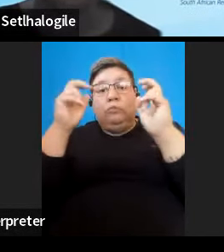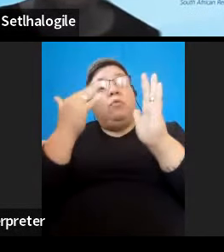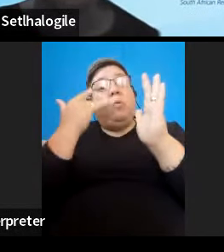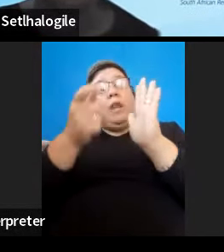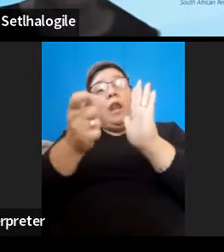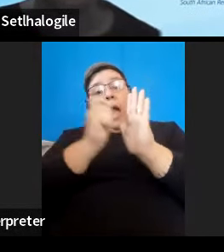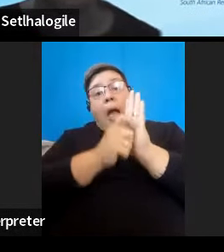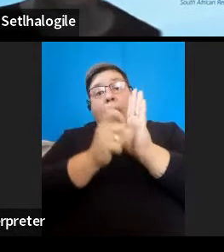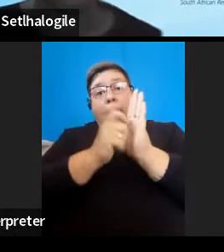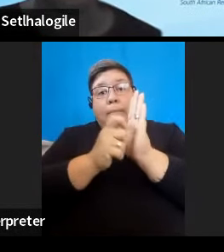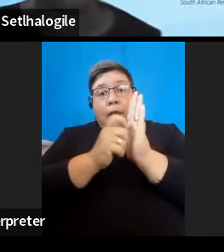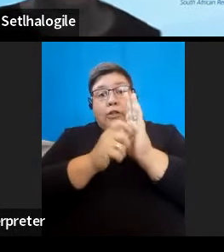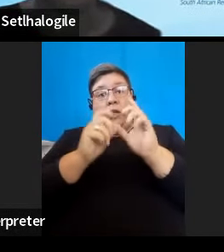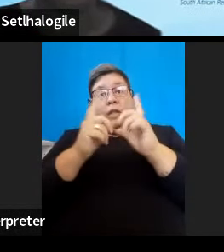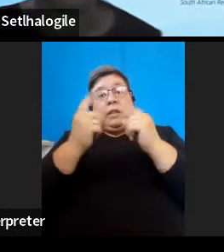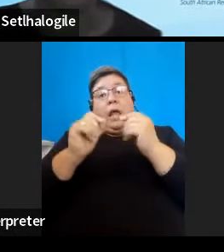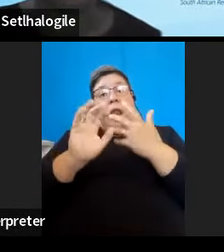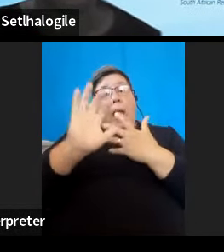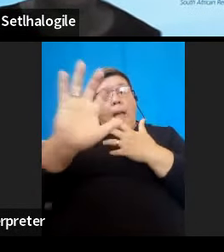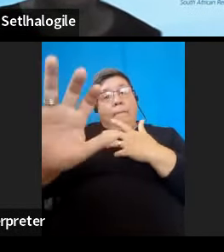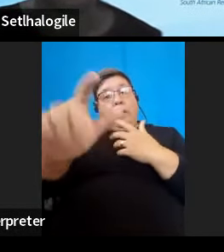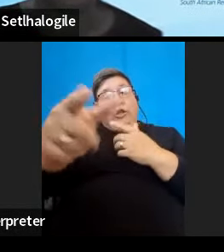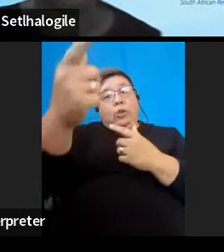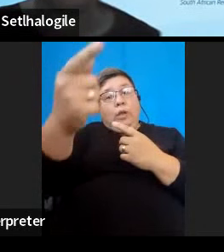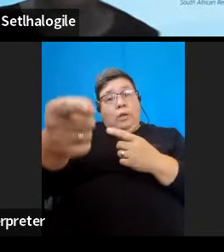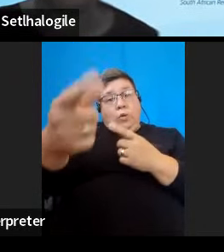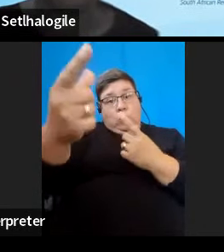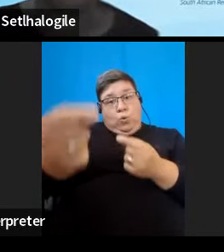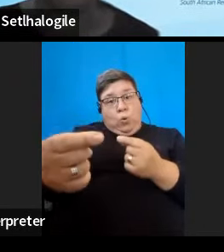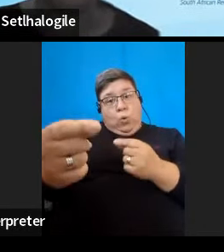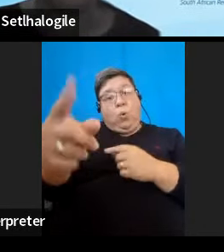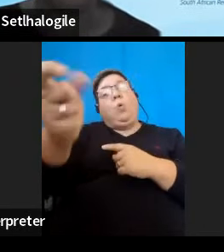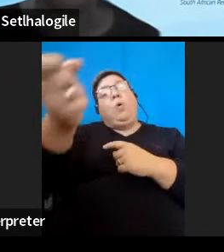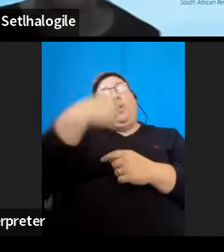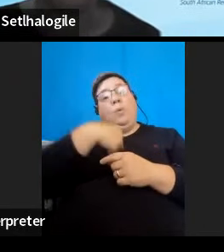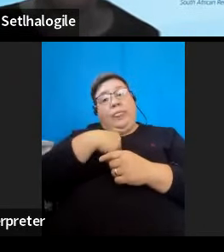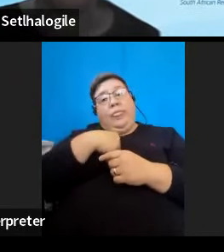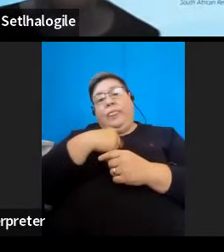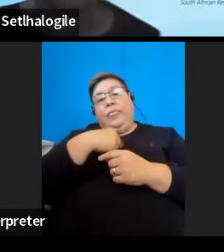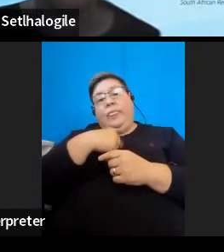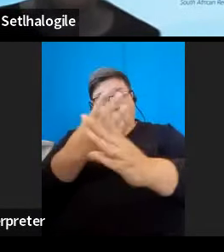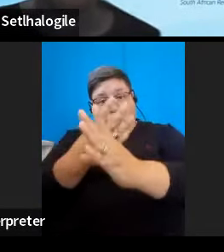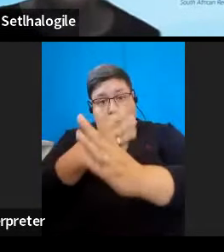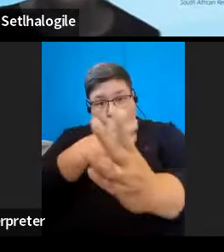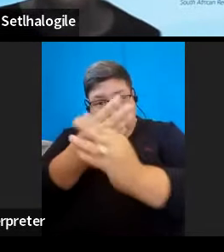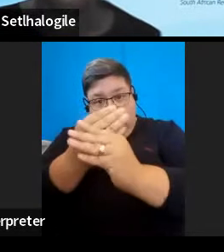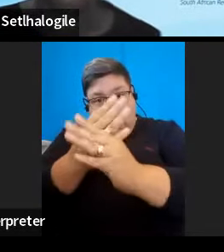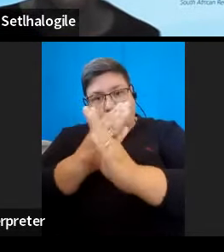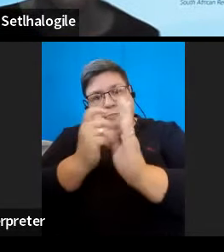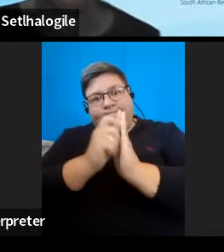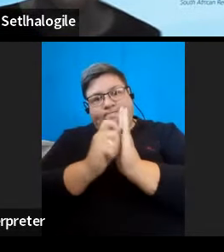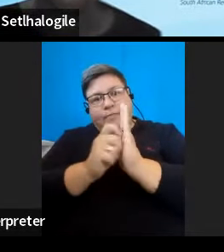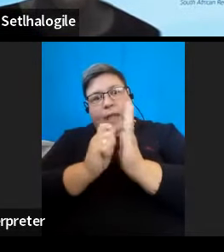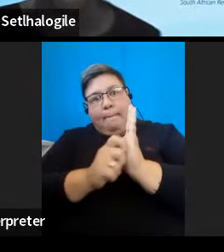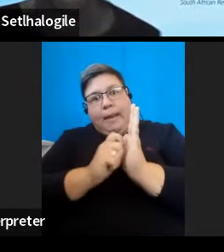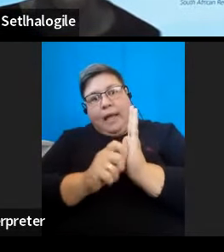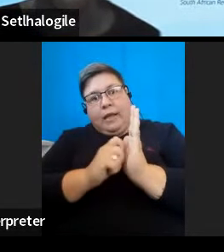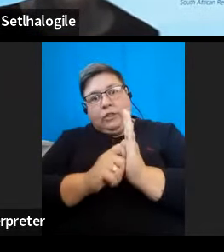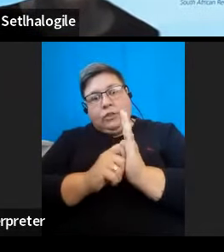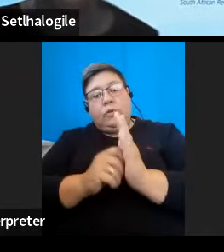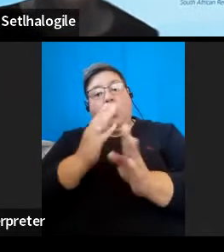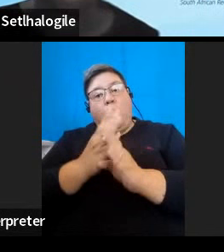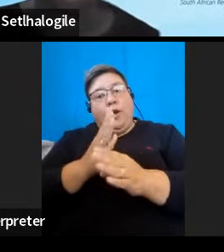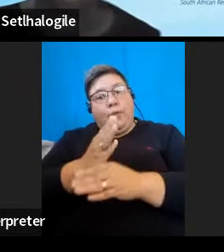done separately by the client alone, but it's done with SARS. So if we have gone through the